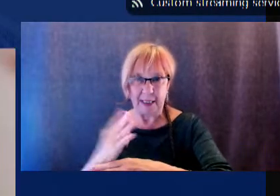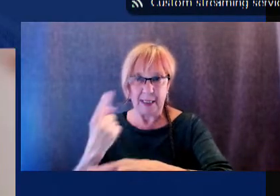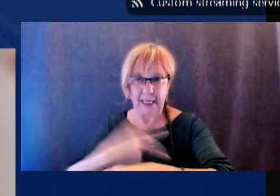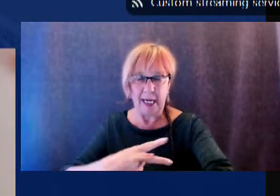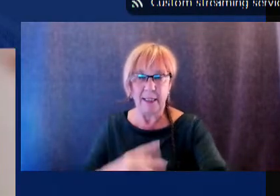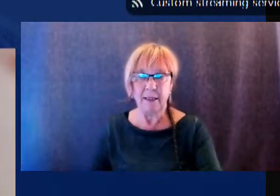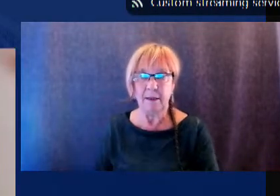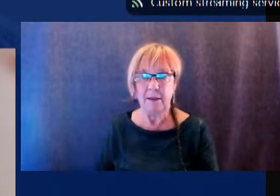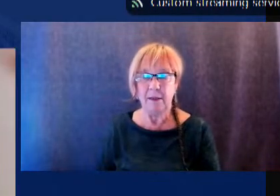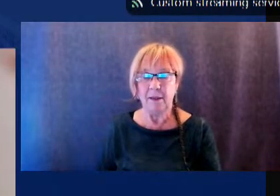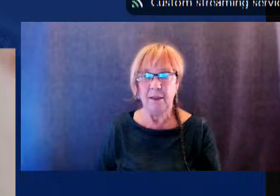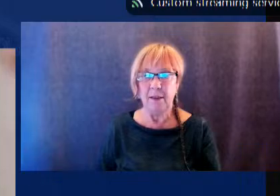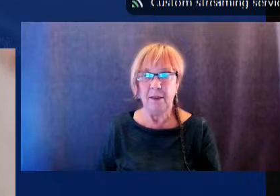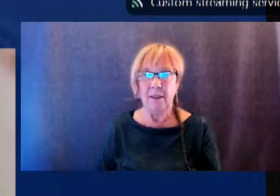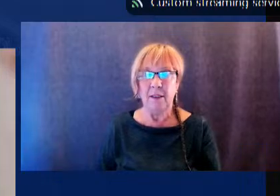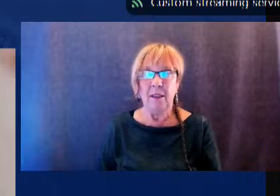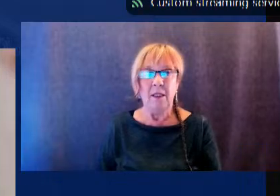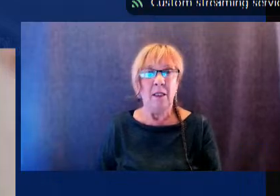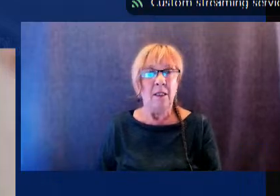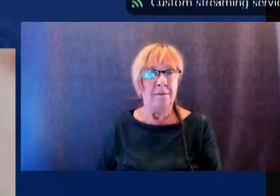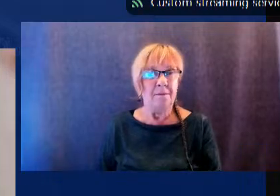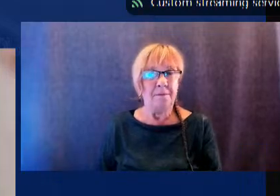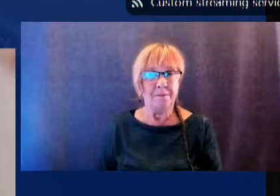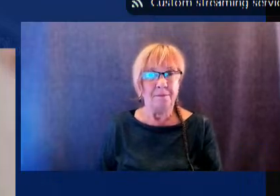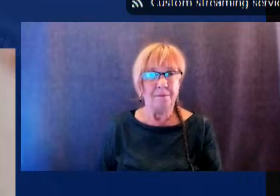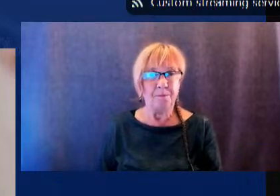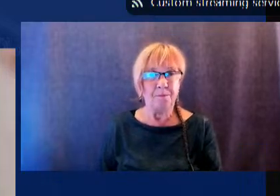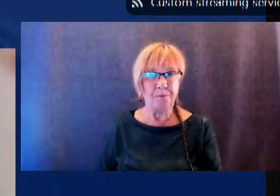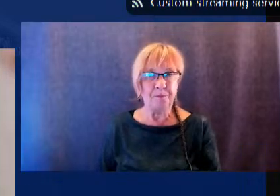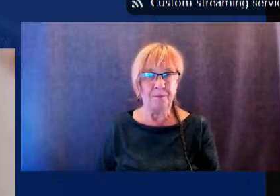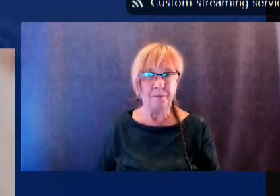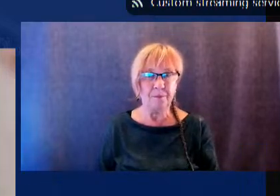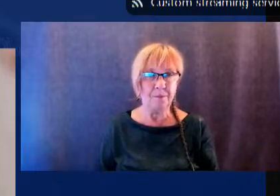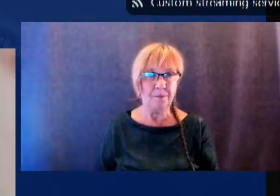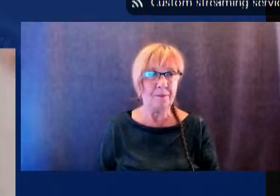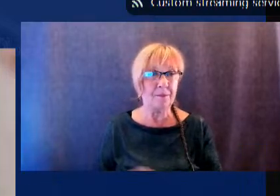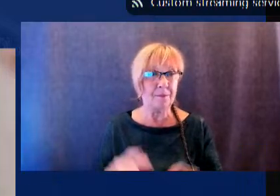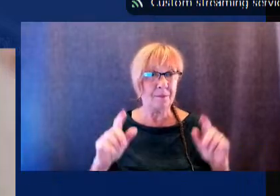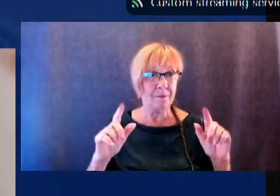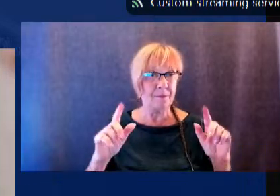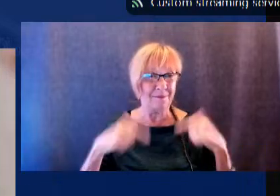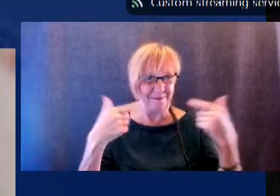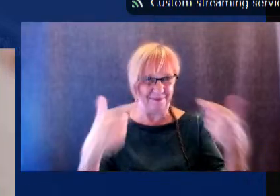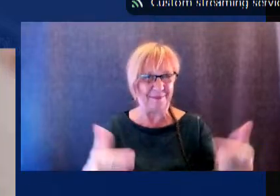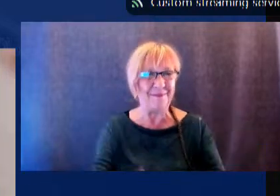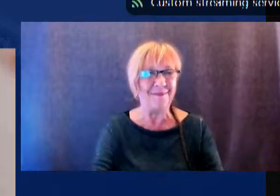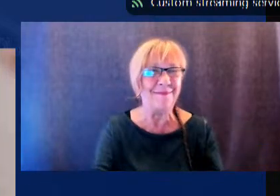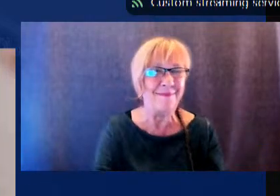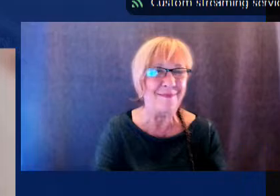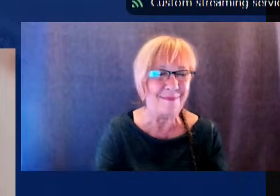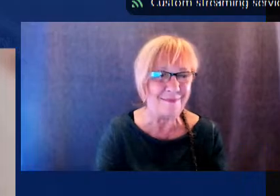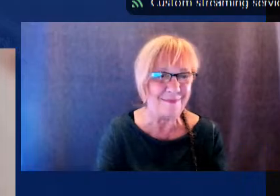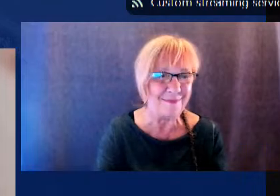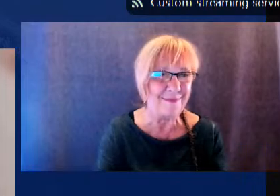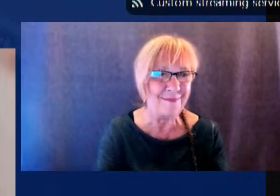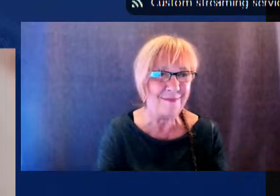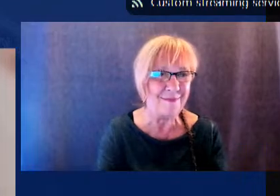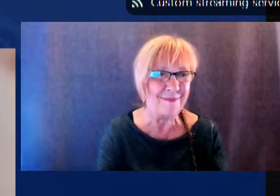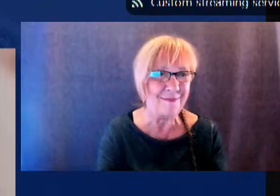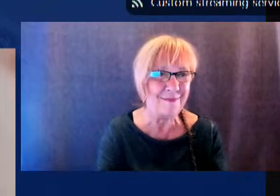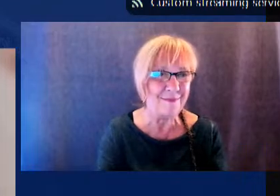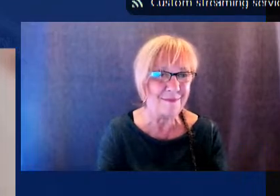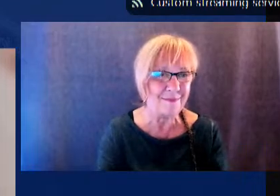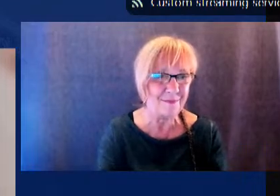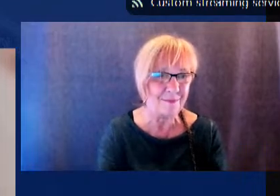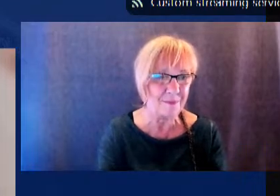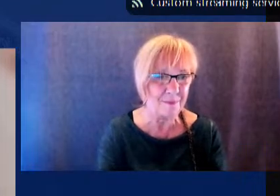please. So just a reminder about fee deferrals. So again, they are fee waivers and